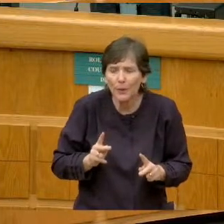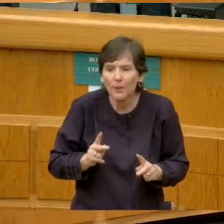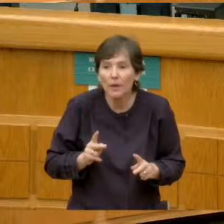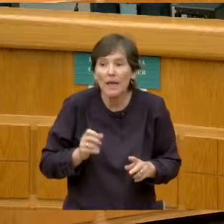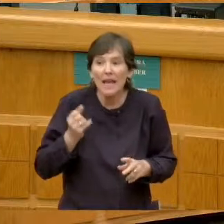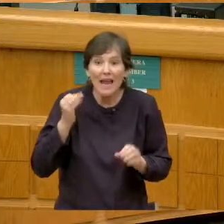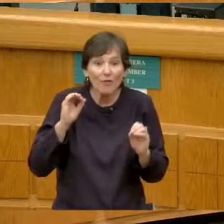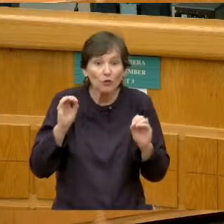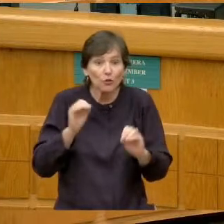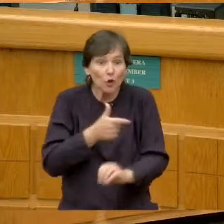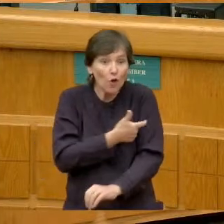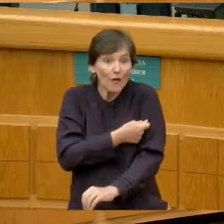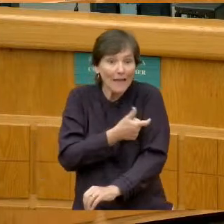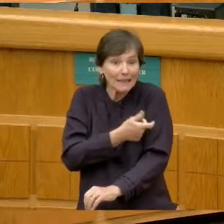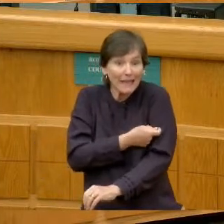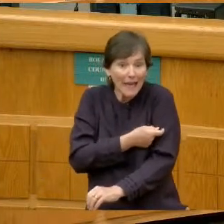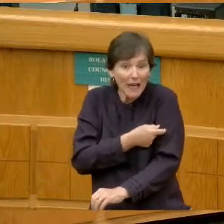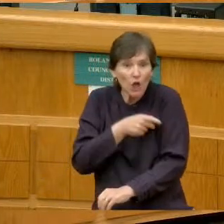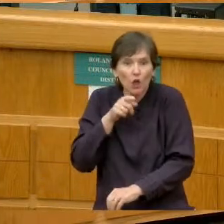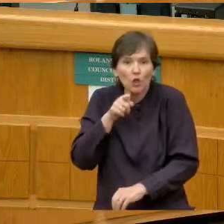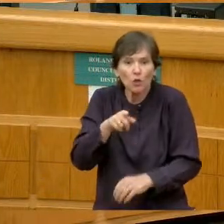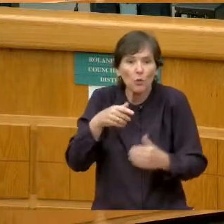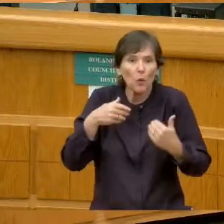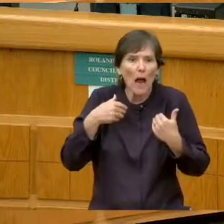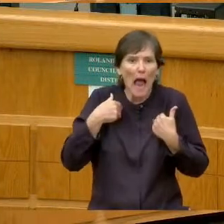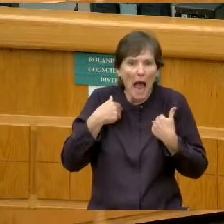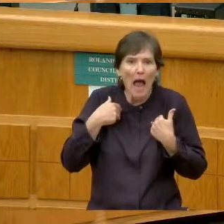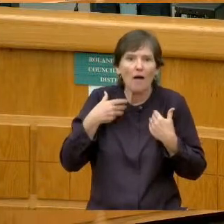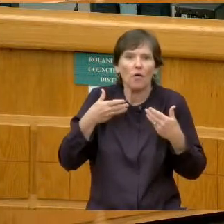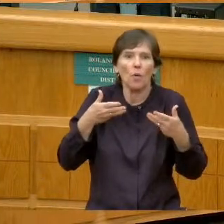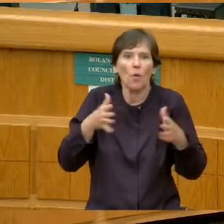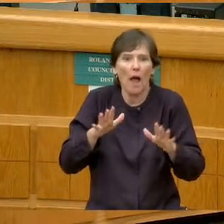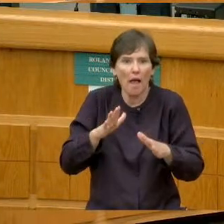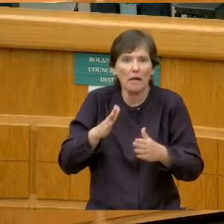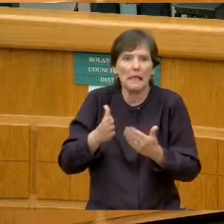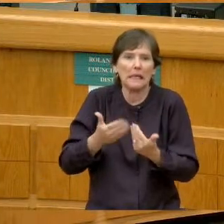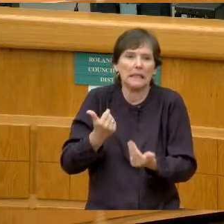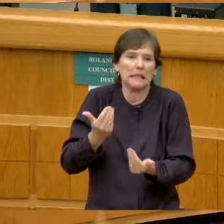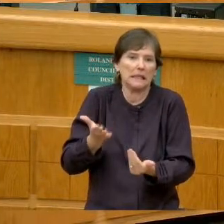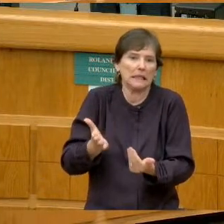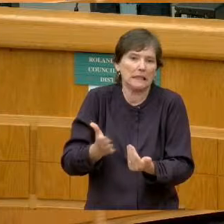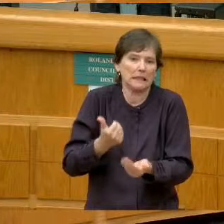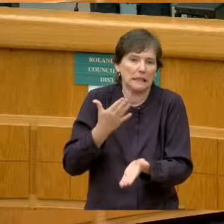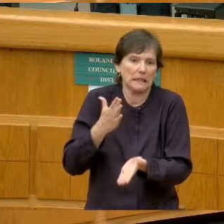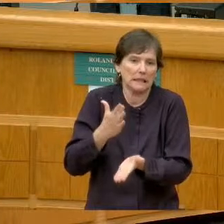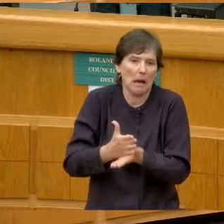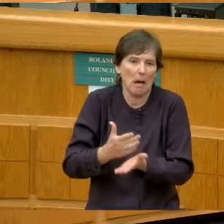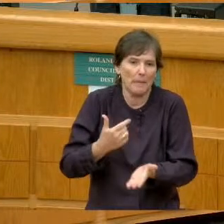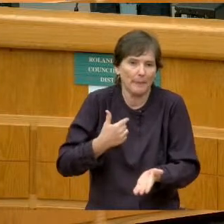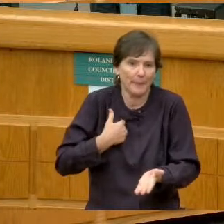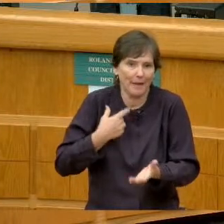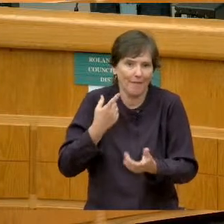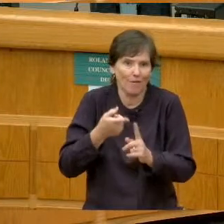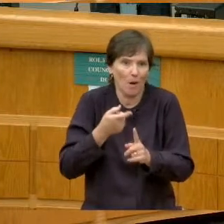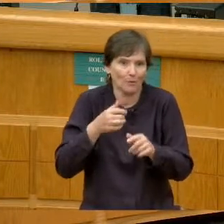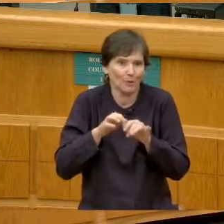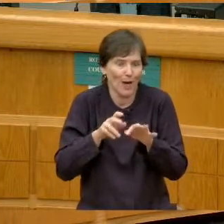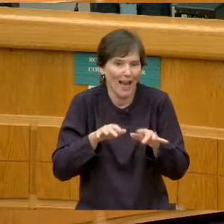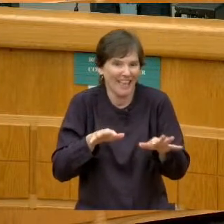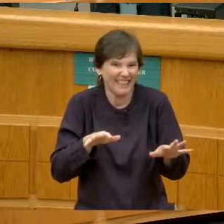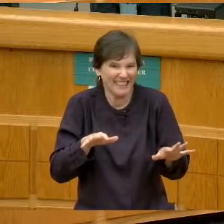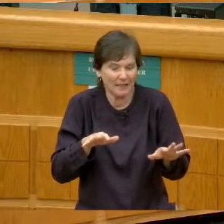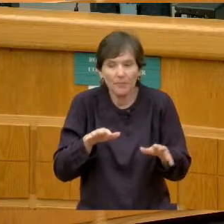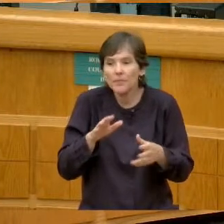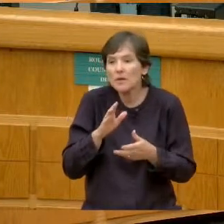against me, you have weapons that you could easily stop me from spreading the way I have. Some of the other places I have visited all